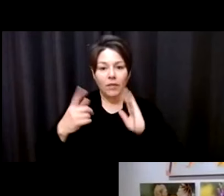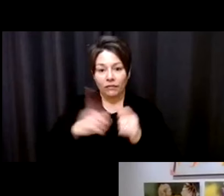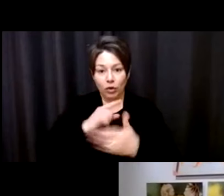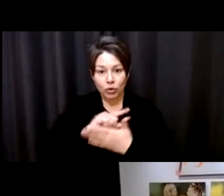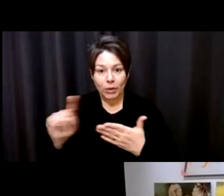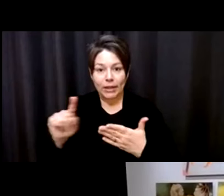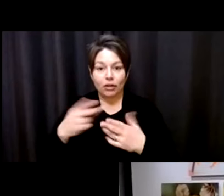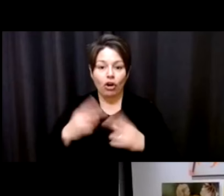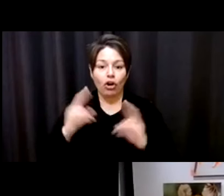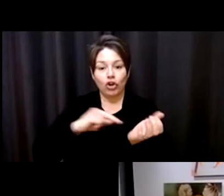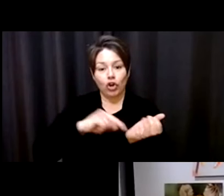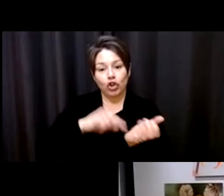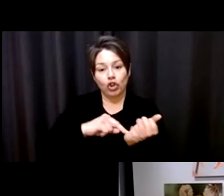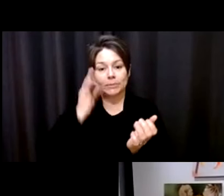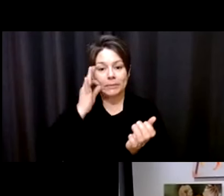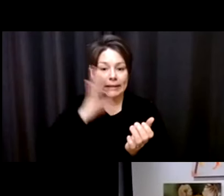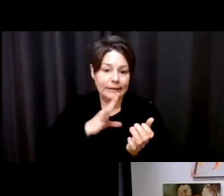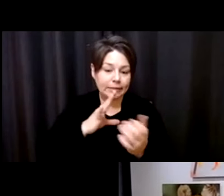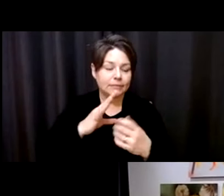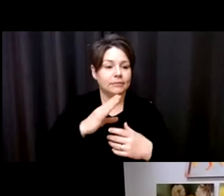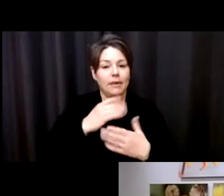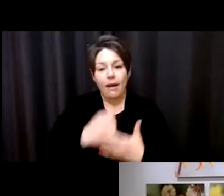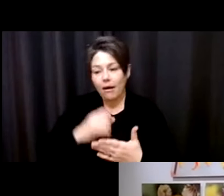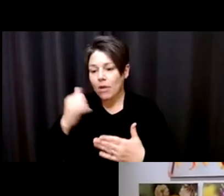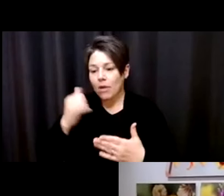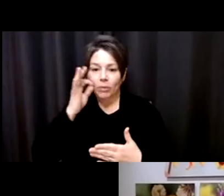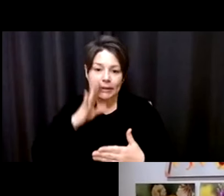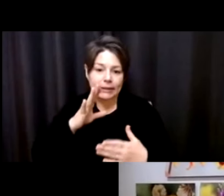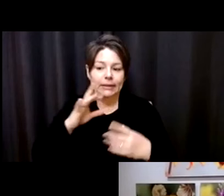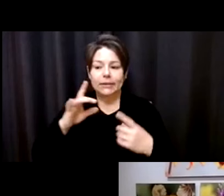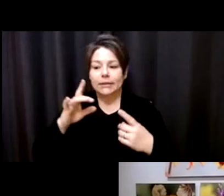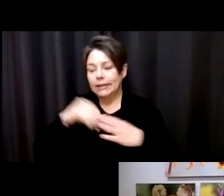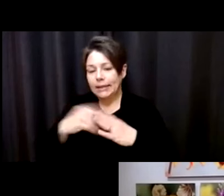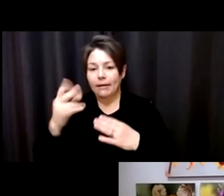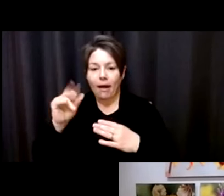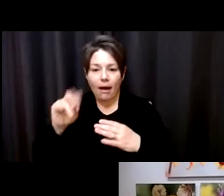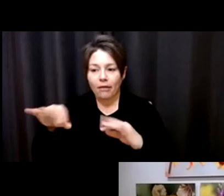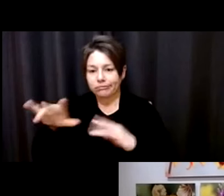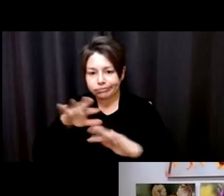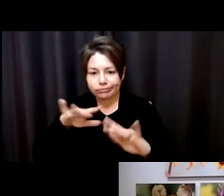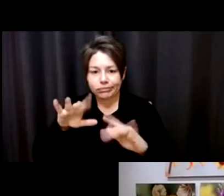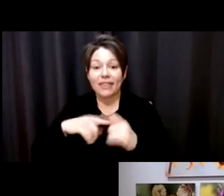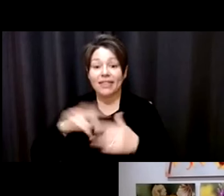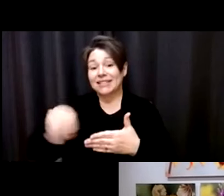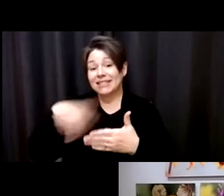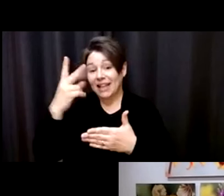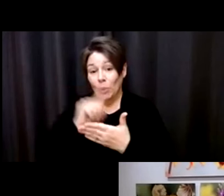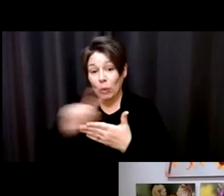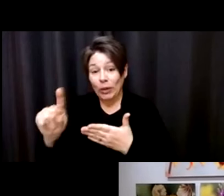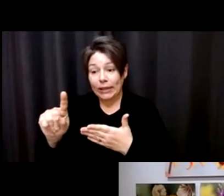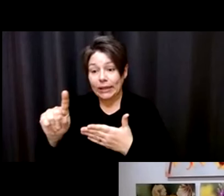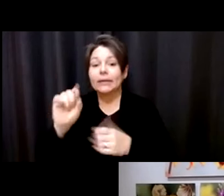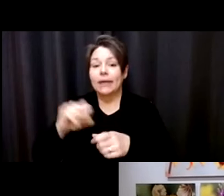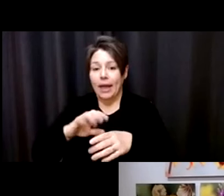nurse bee. So she goes around and she helps other bees in the hive do things. It's only the second week that she can leave the